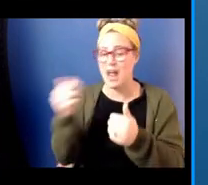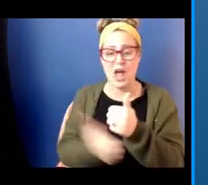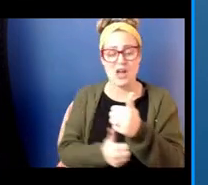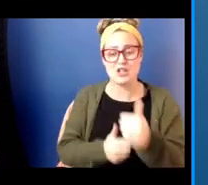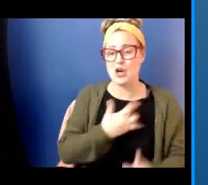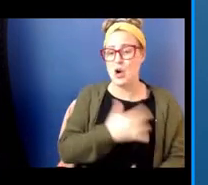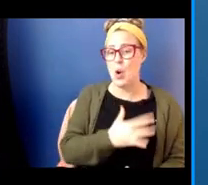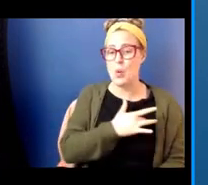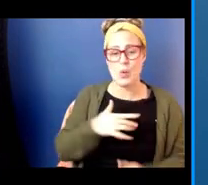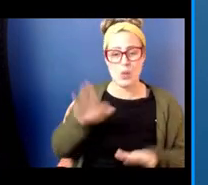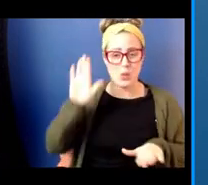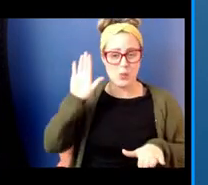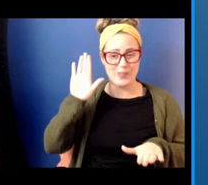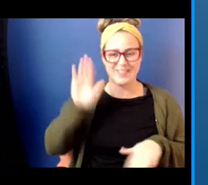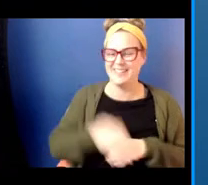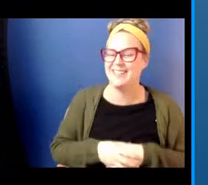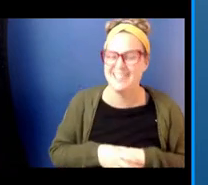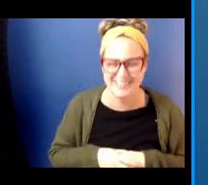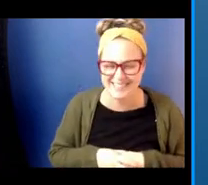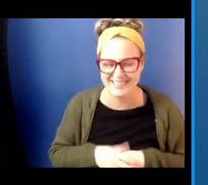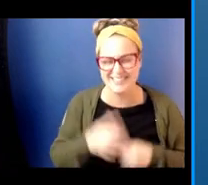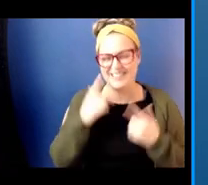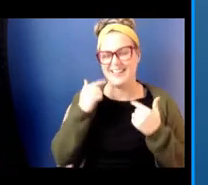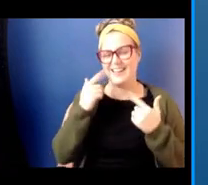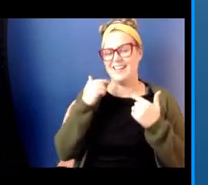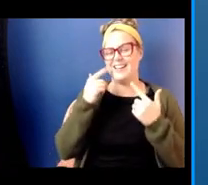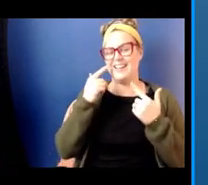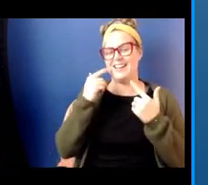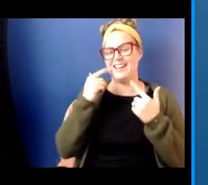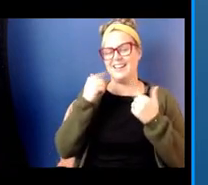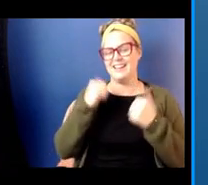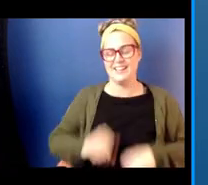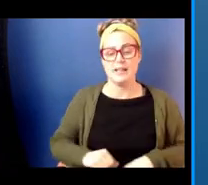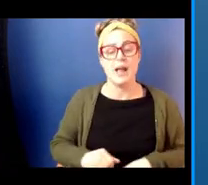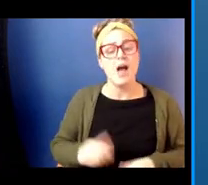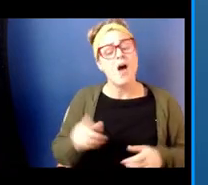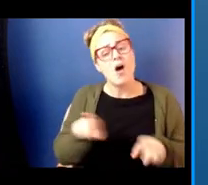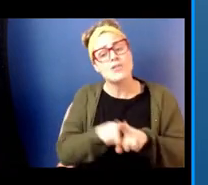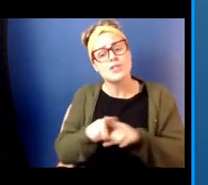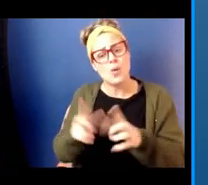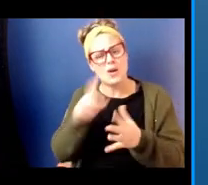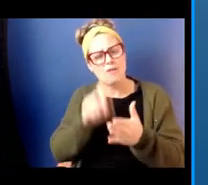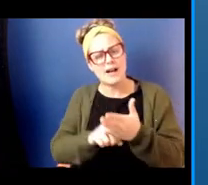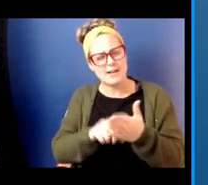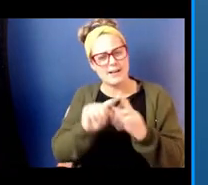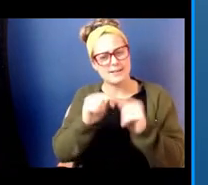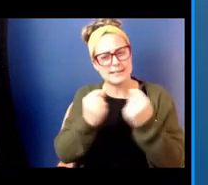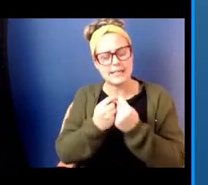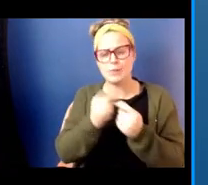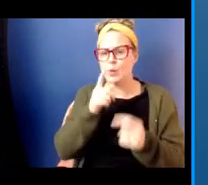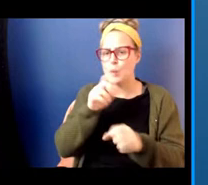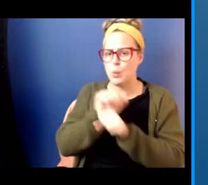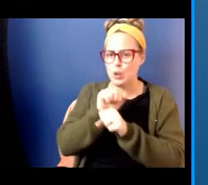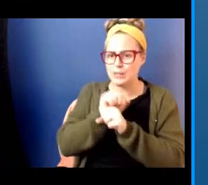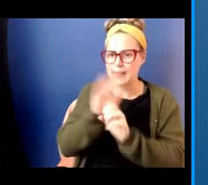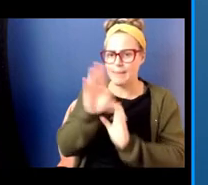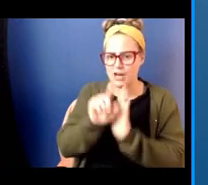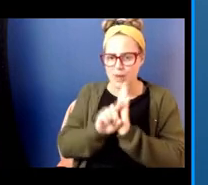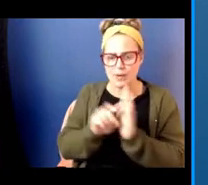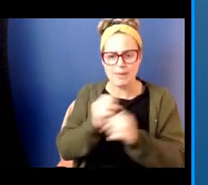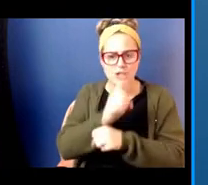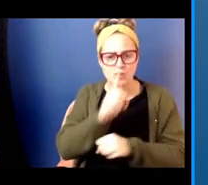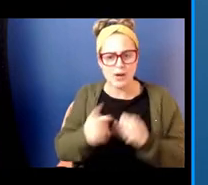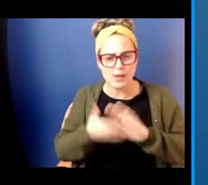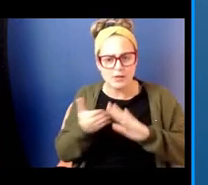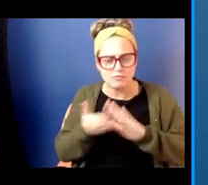I also want to recognize the team who worked behind the scenes to make sure our meeting runs smoothly in addition to Helen